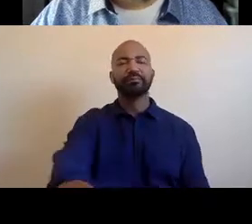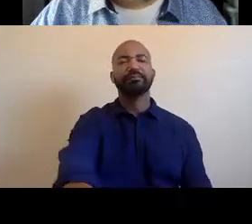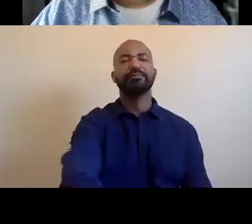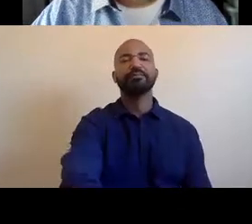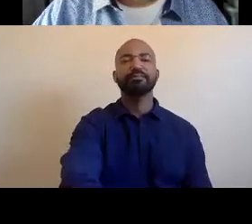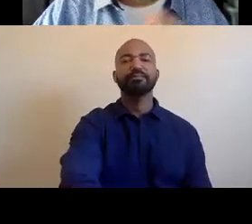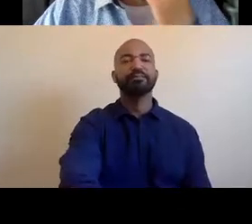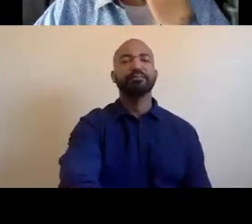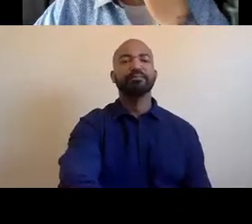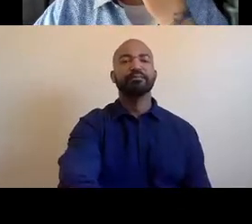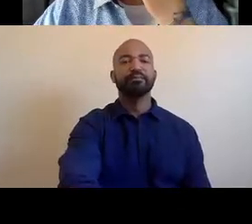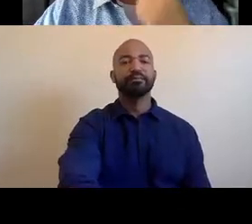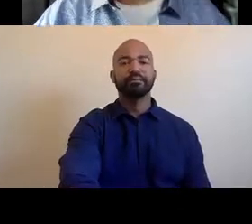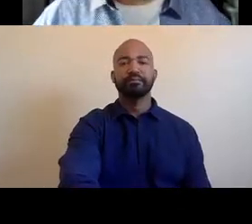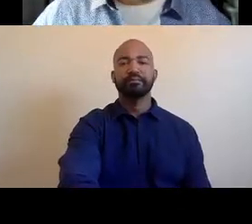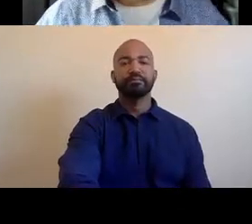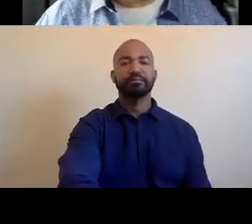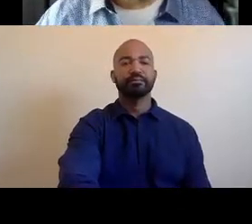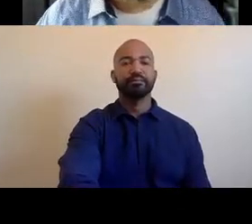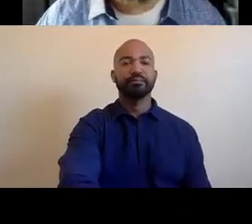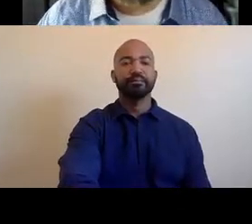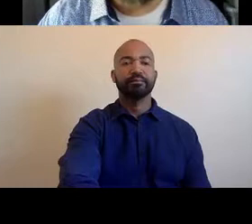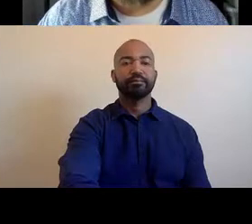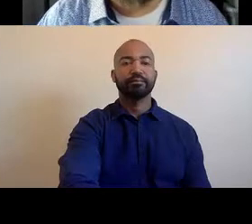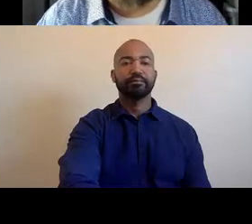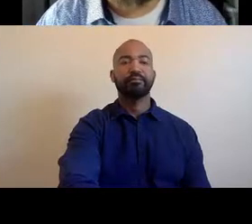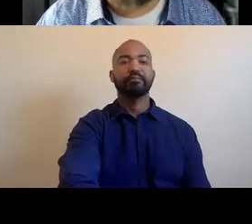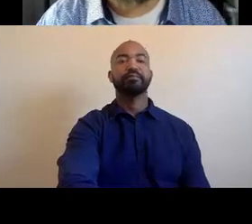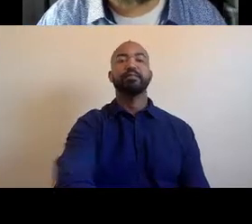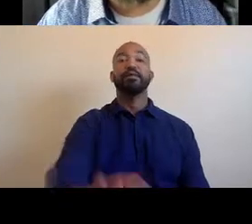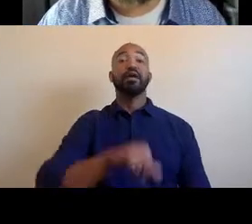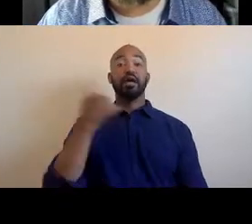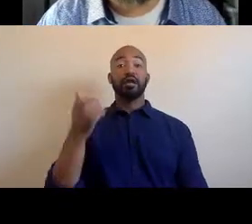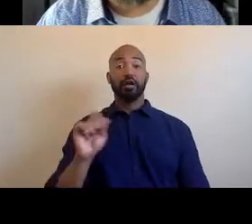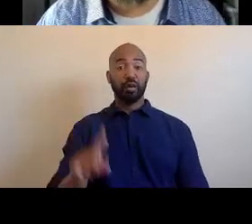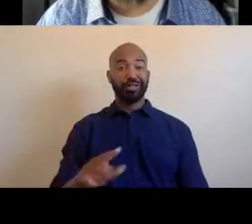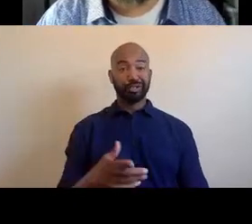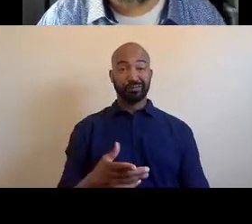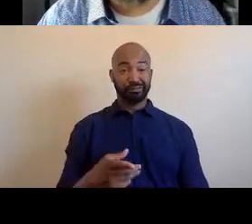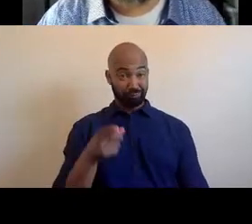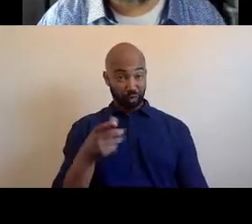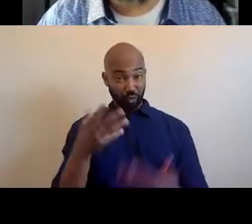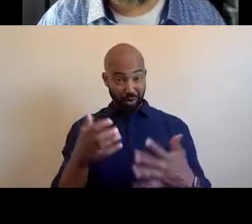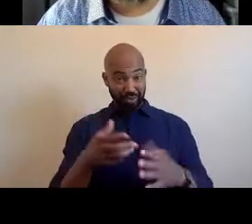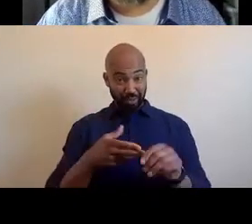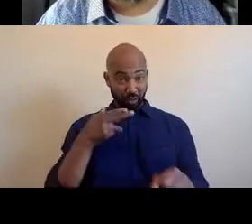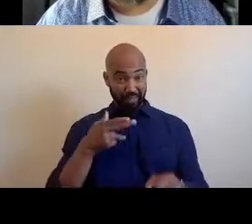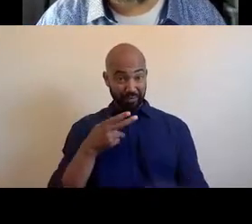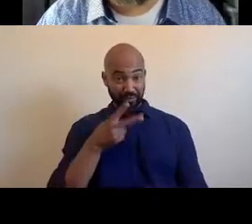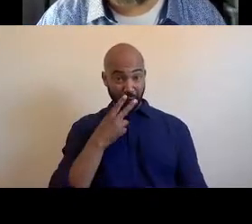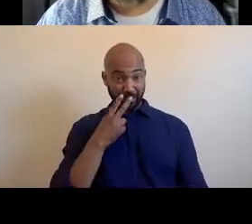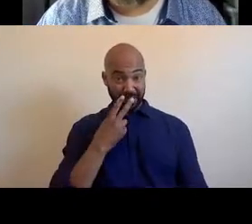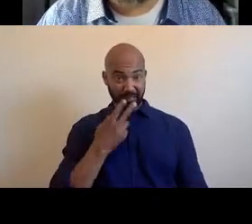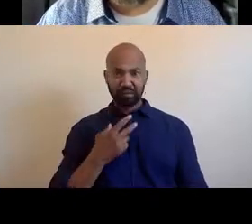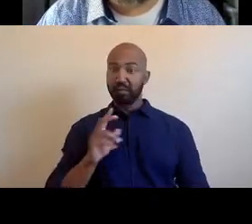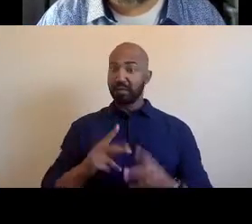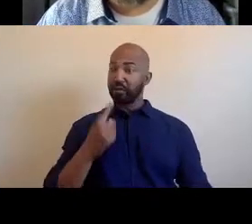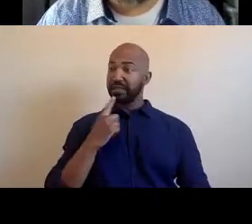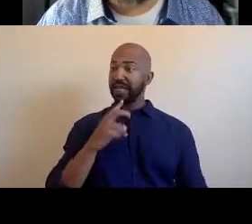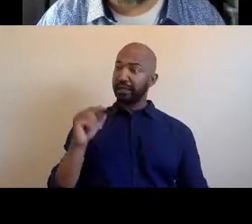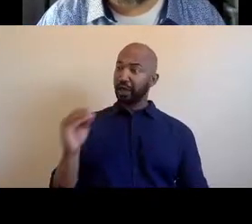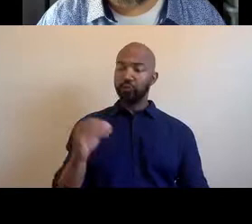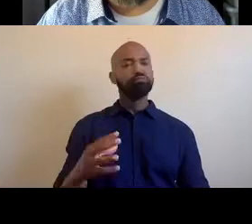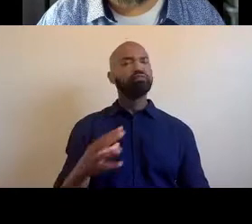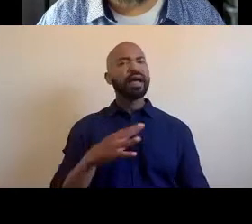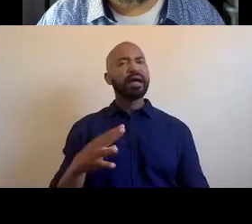really important to ask is, do you even want to quit smoking? And full disclosure, when people say no, I'm like, great, sounds good. Let me know